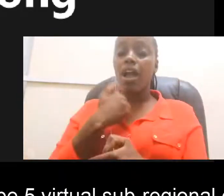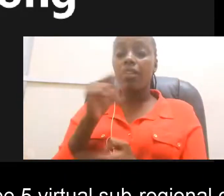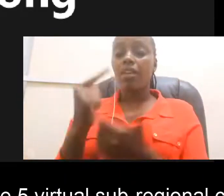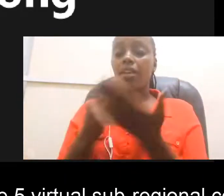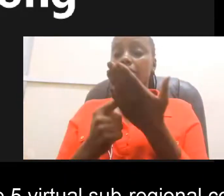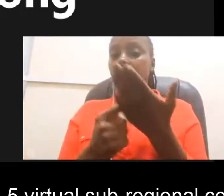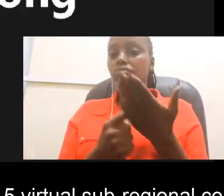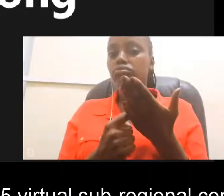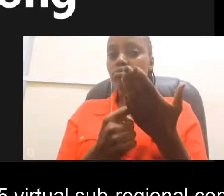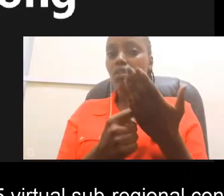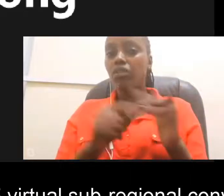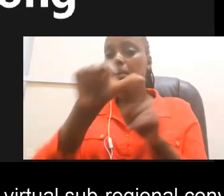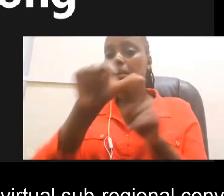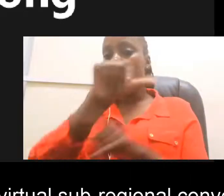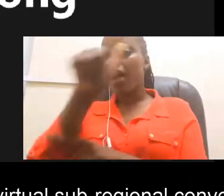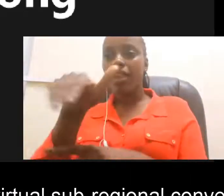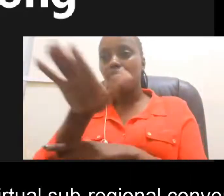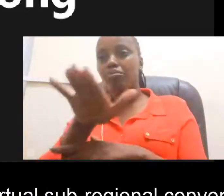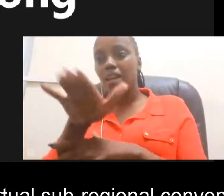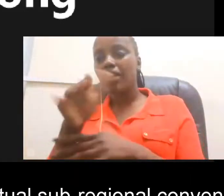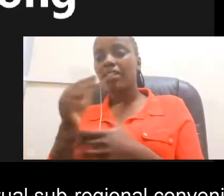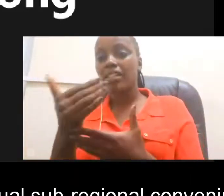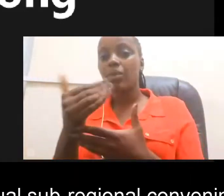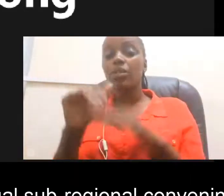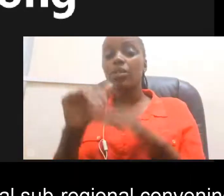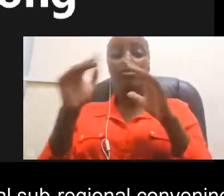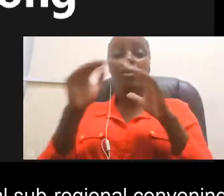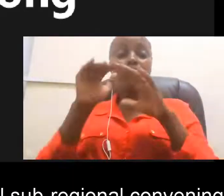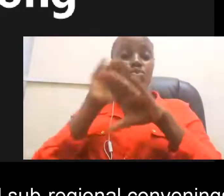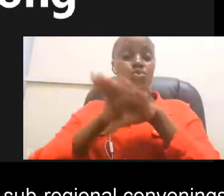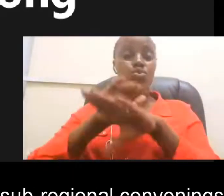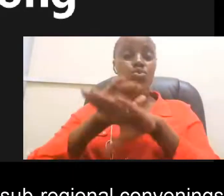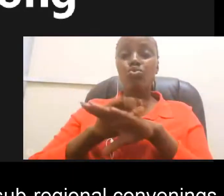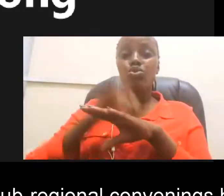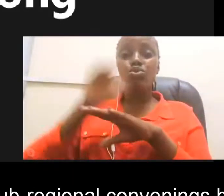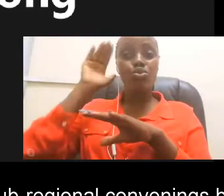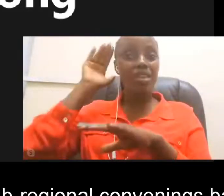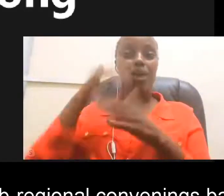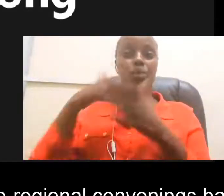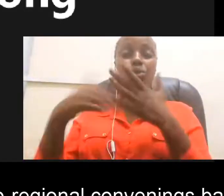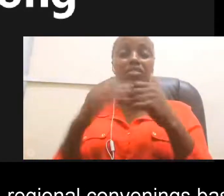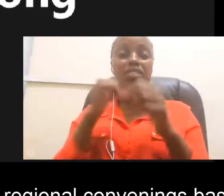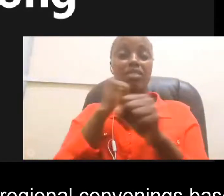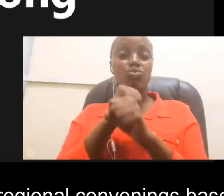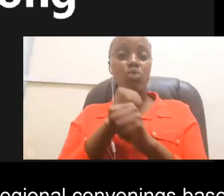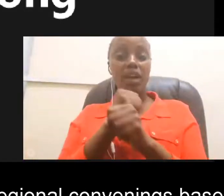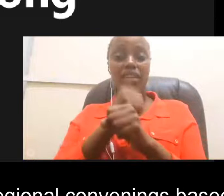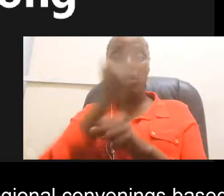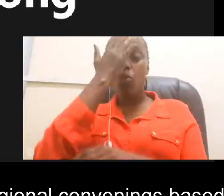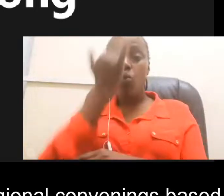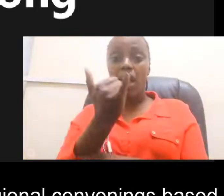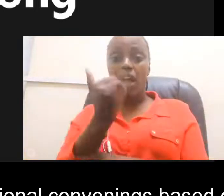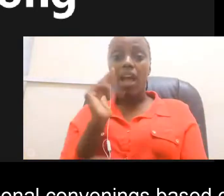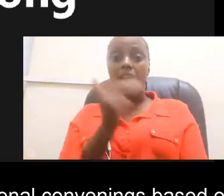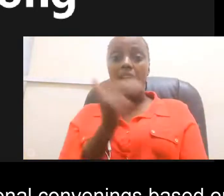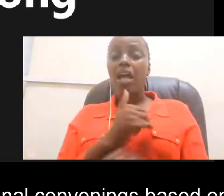in other platforms, it would be great to hear really what is working, because all of us are in lockdown.